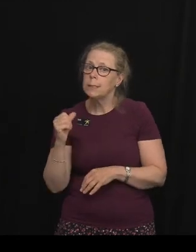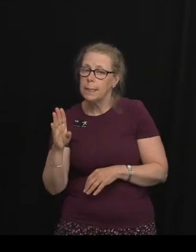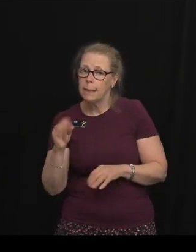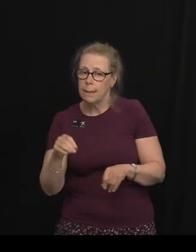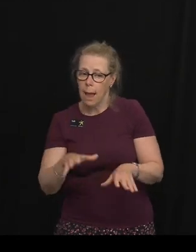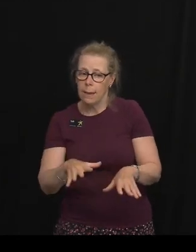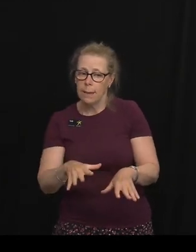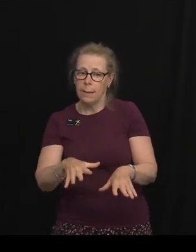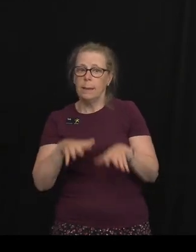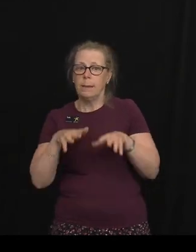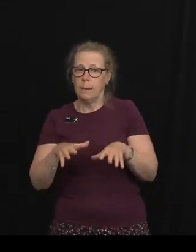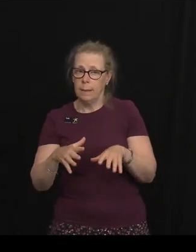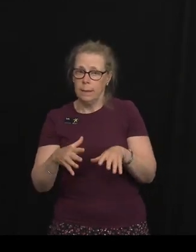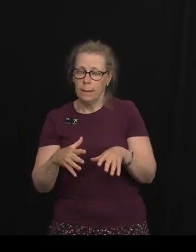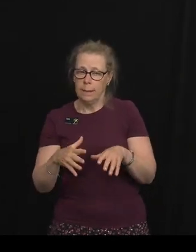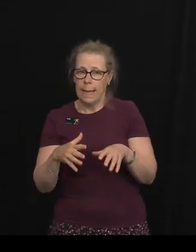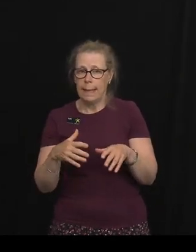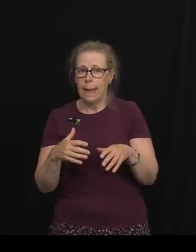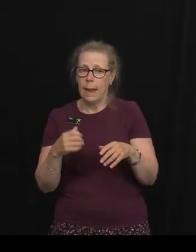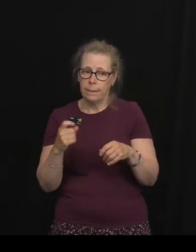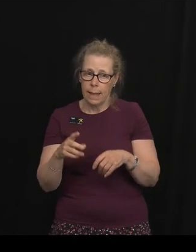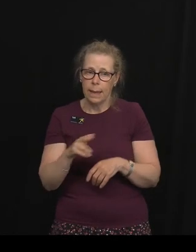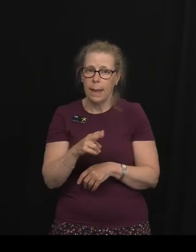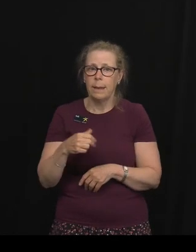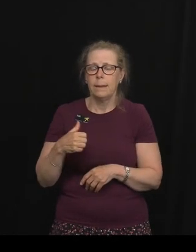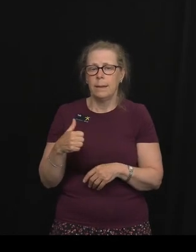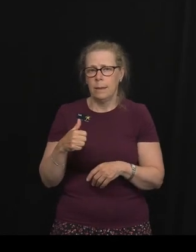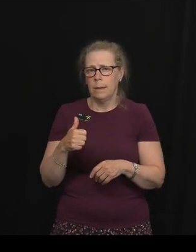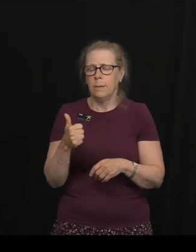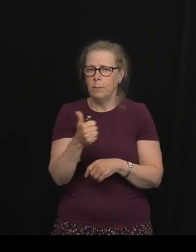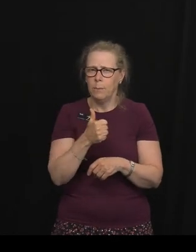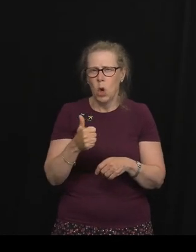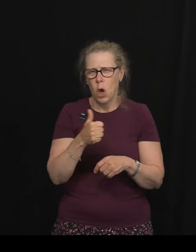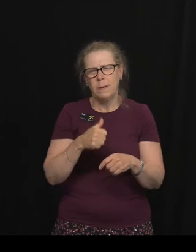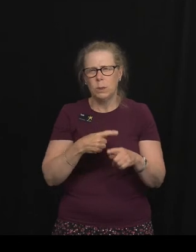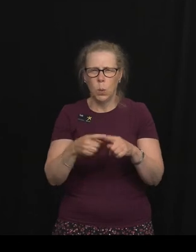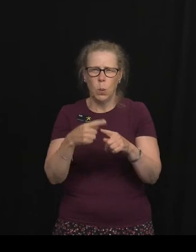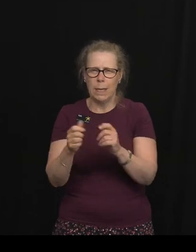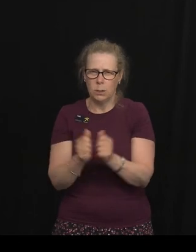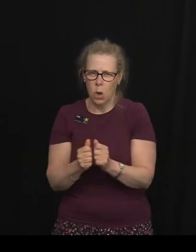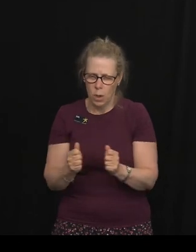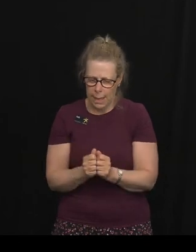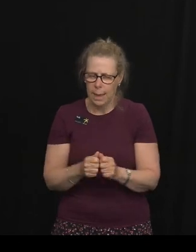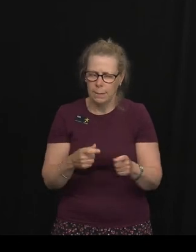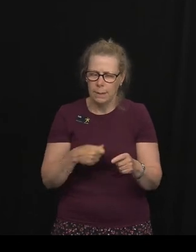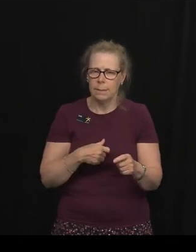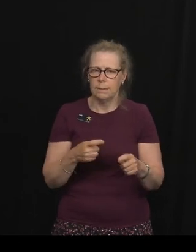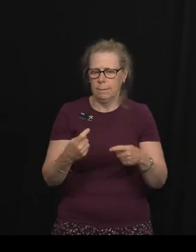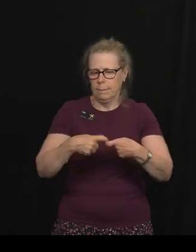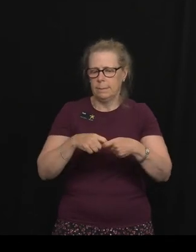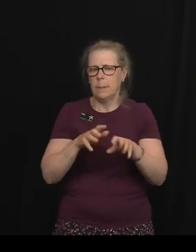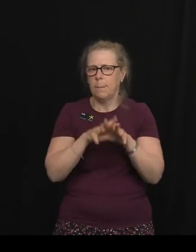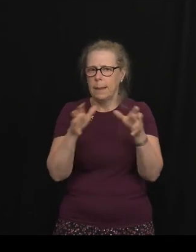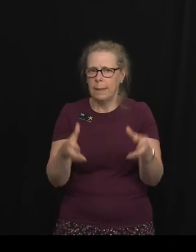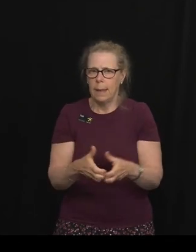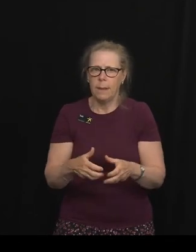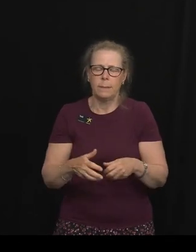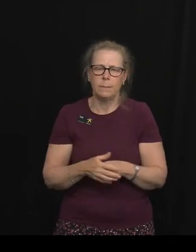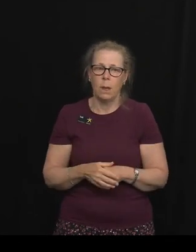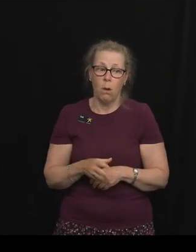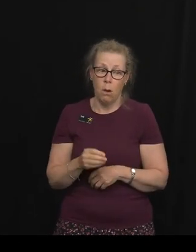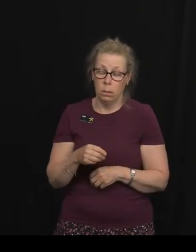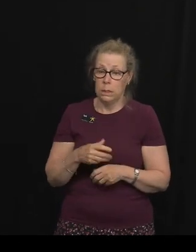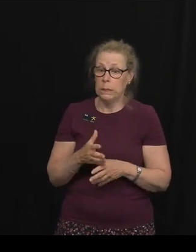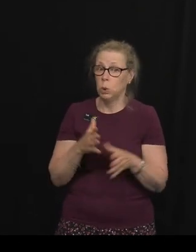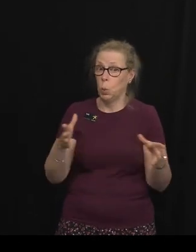health system needs during the pandemic? Big question, 2.5, 3 minutes, something to answer. Thank you very